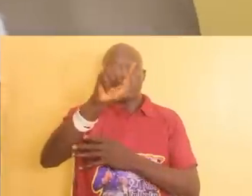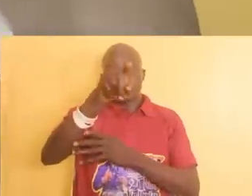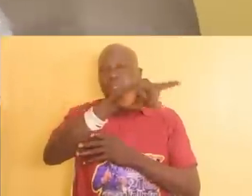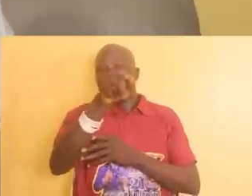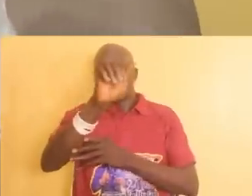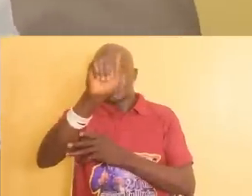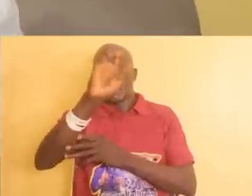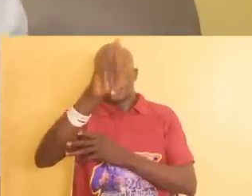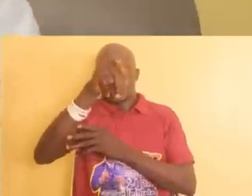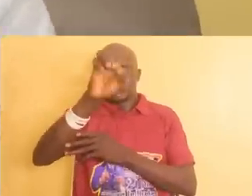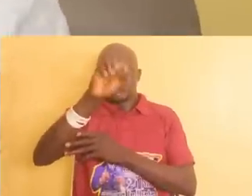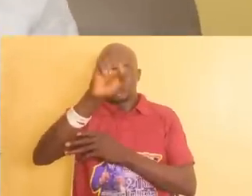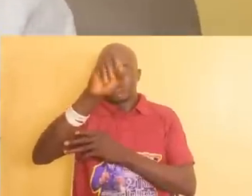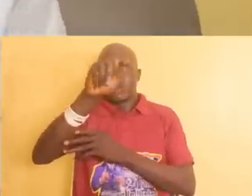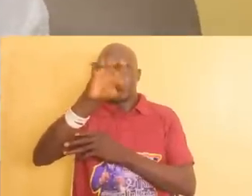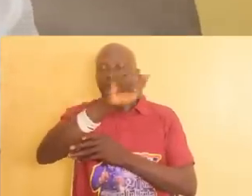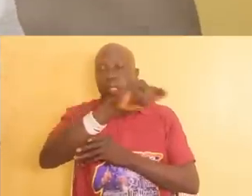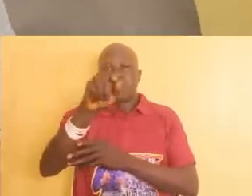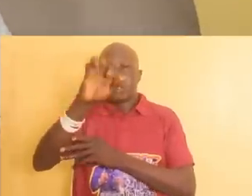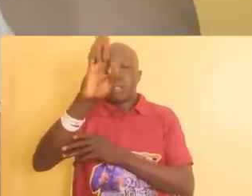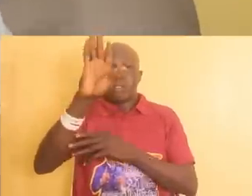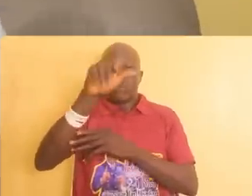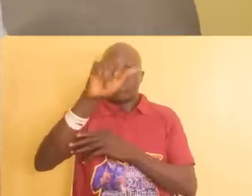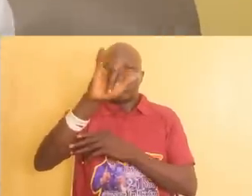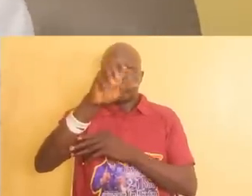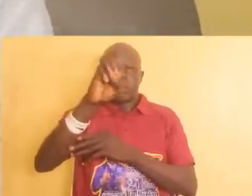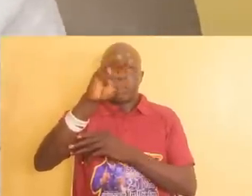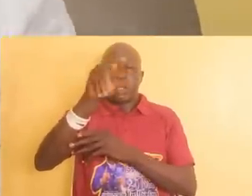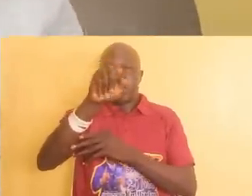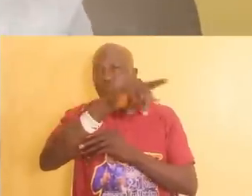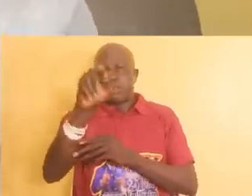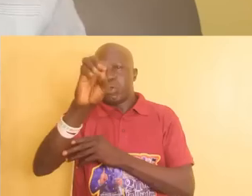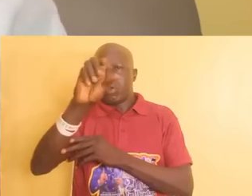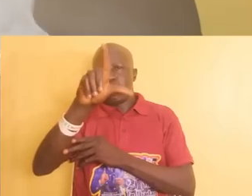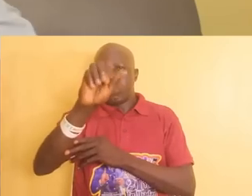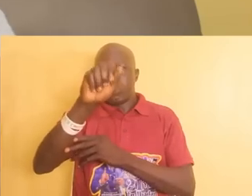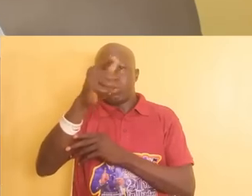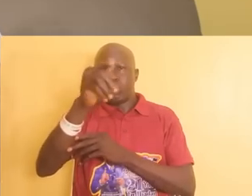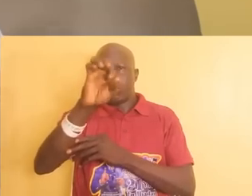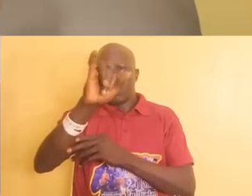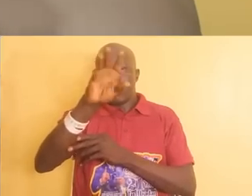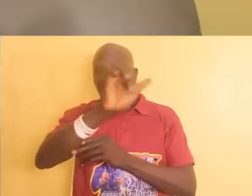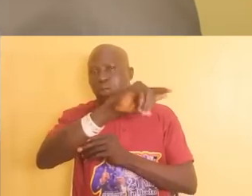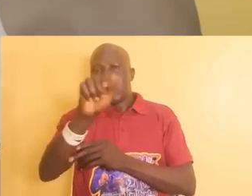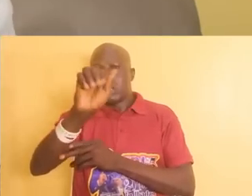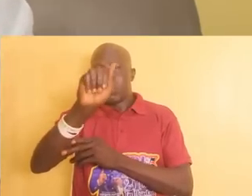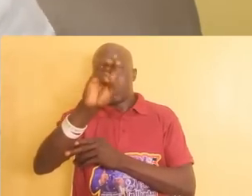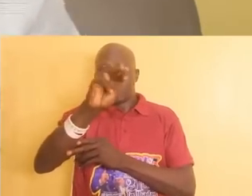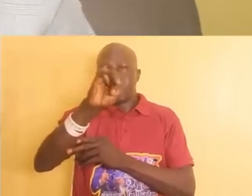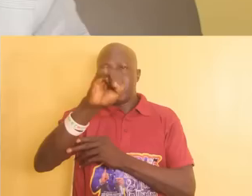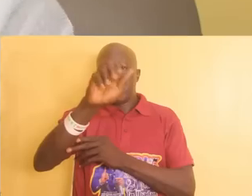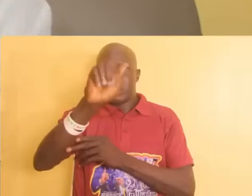Olu Loyo. Soka. Muslim. Muslim. Yemetu. Yemetu. Ologun Eru. Ome Adio.